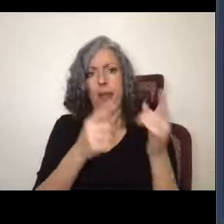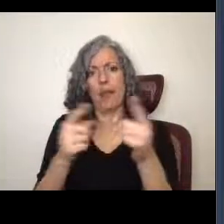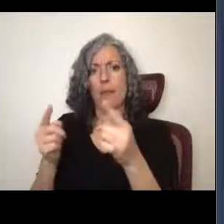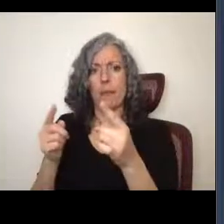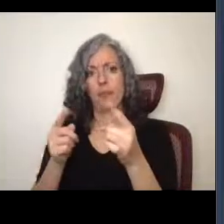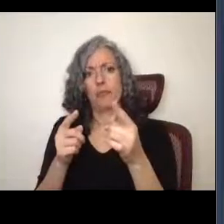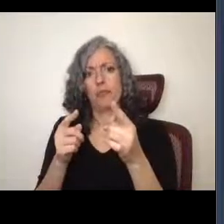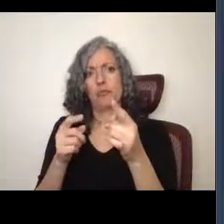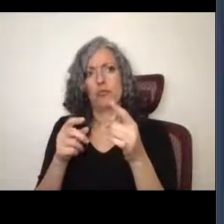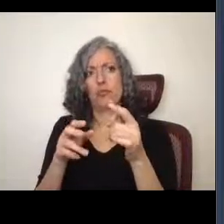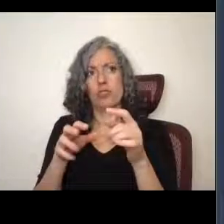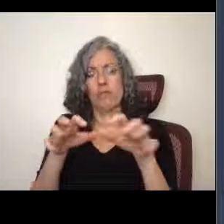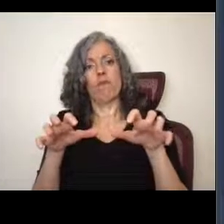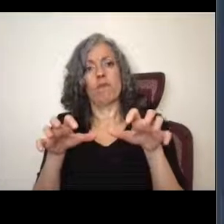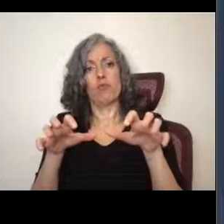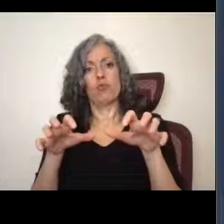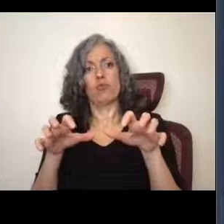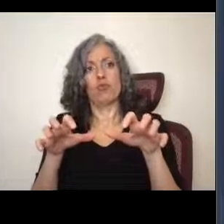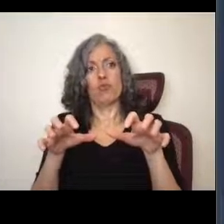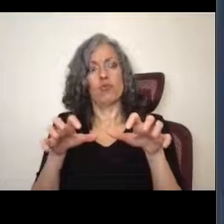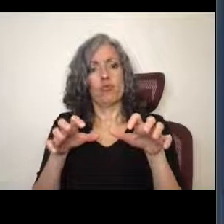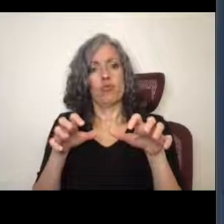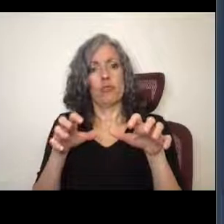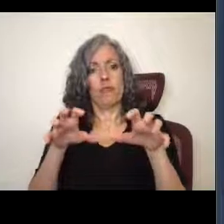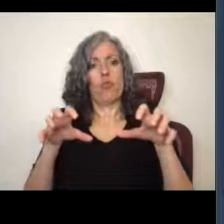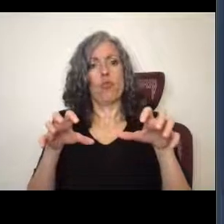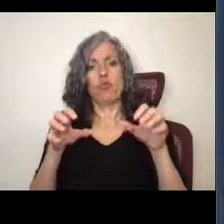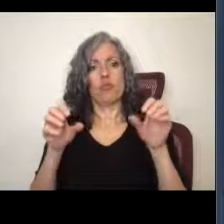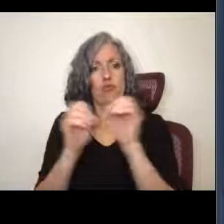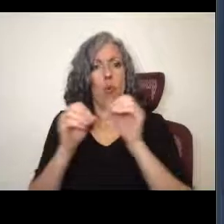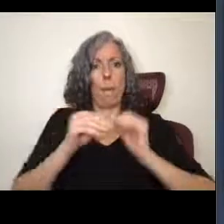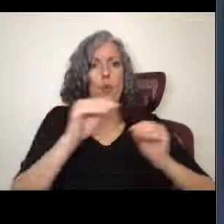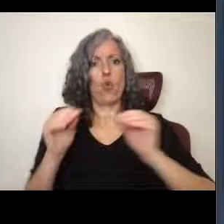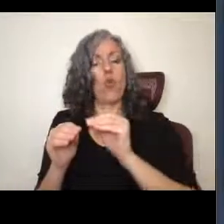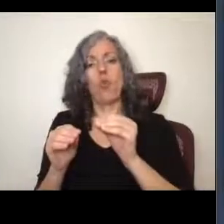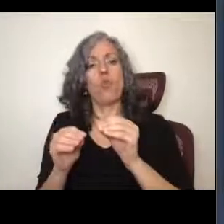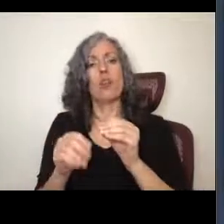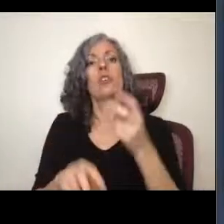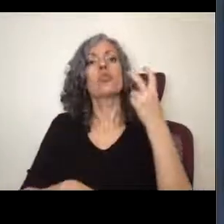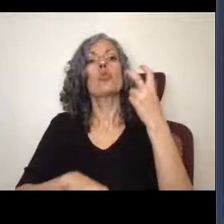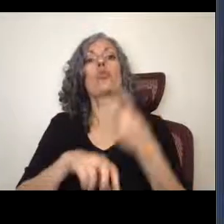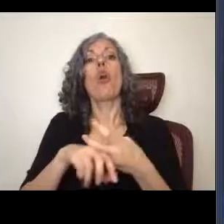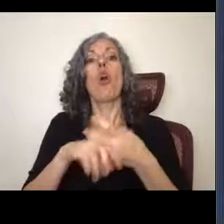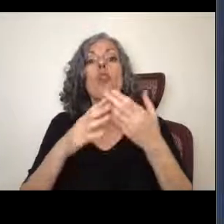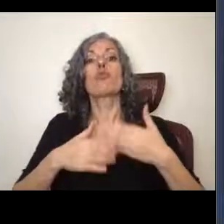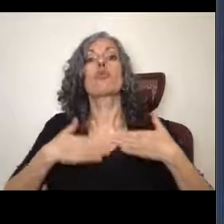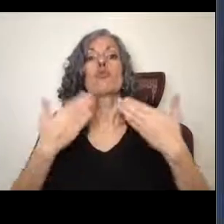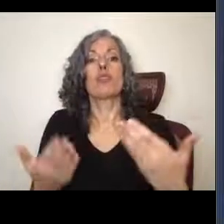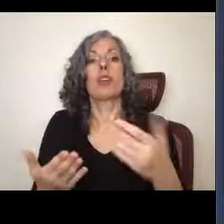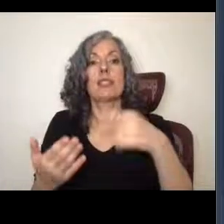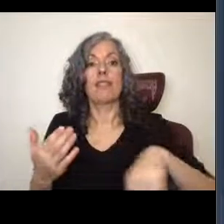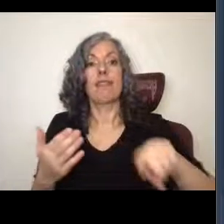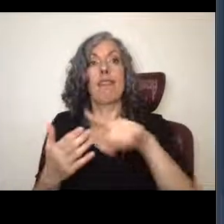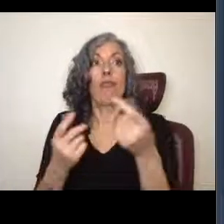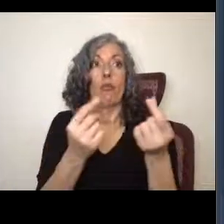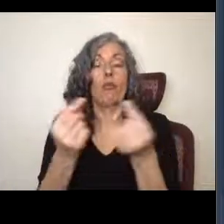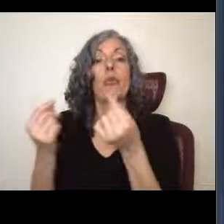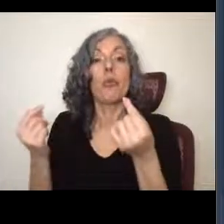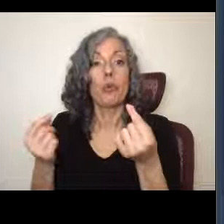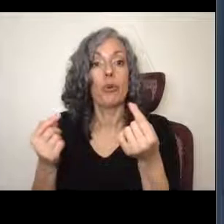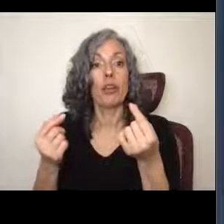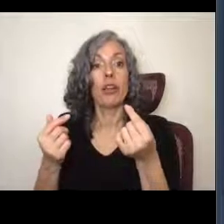gridlock. Nobody was going anywhere, and it was really hard for us to really address these conditions without having that immediate